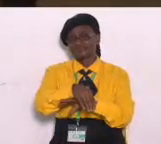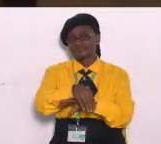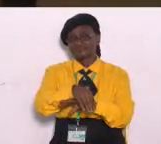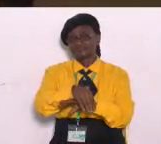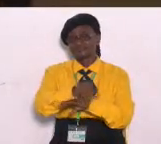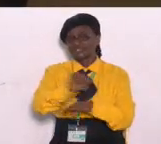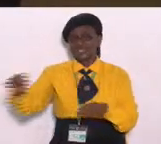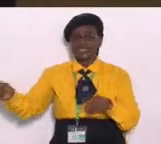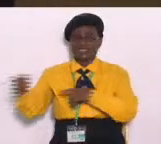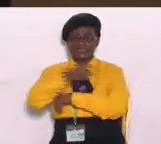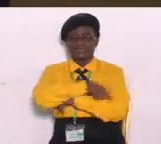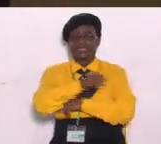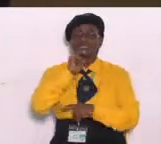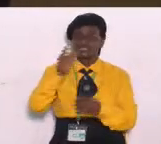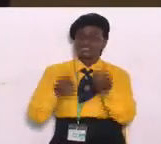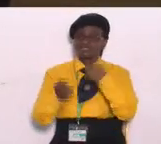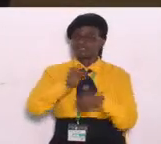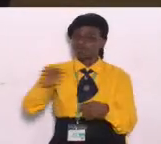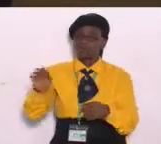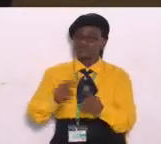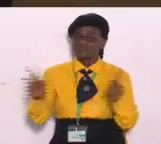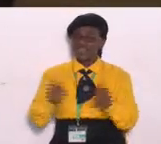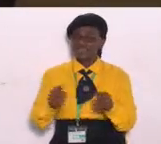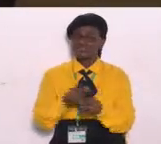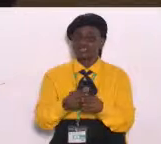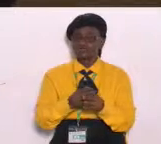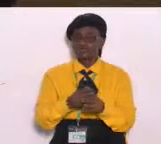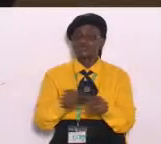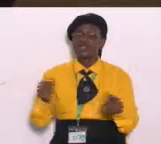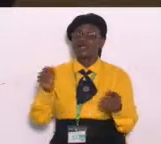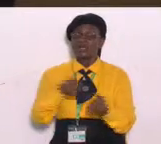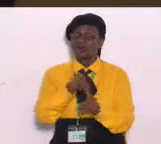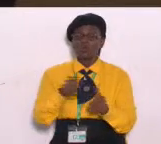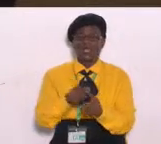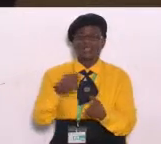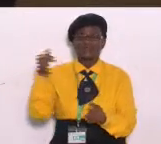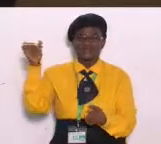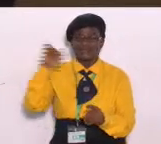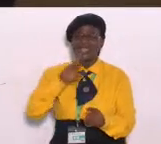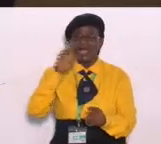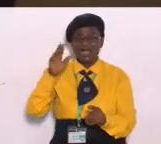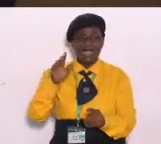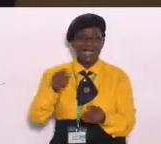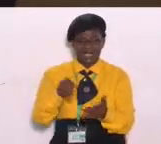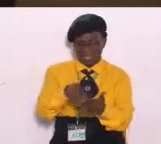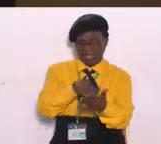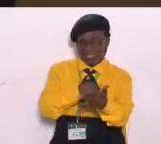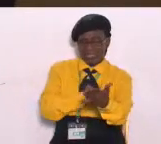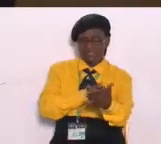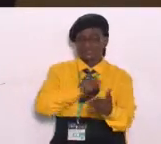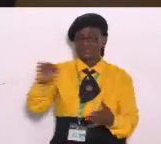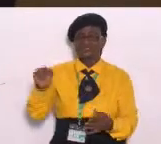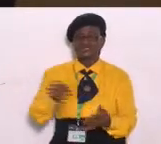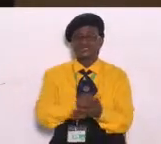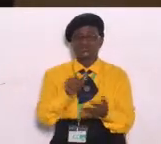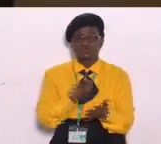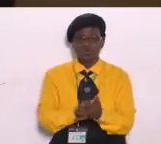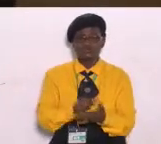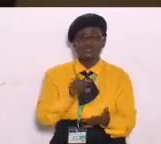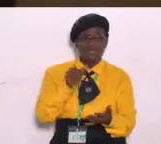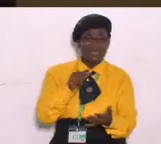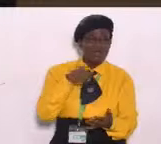a day is coming very soon when they are listing those who are the